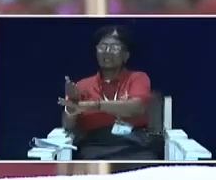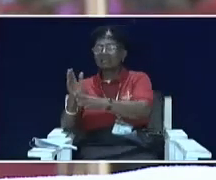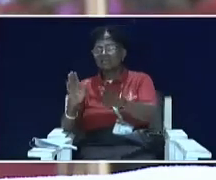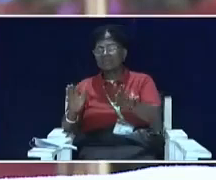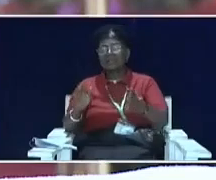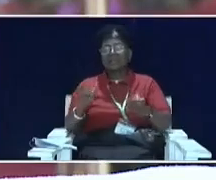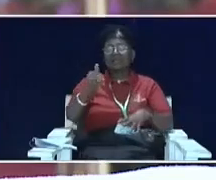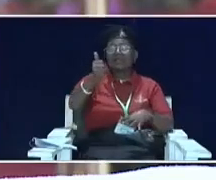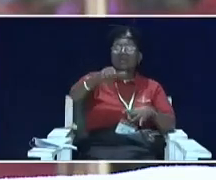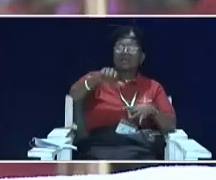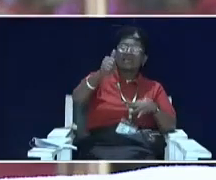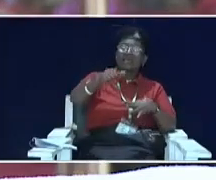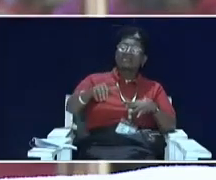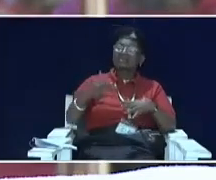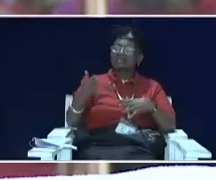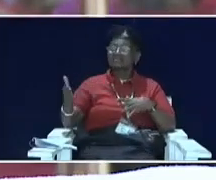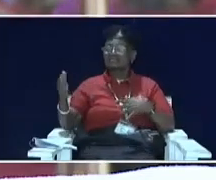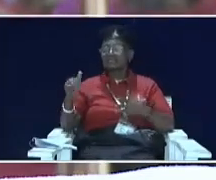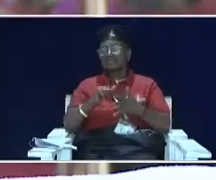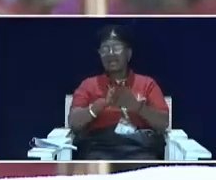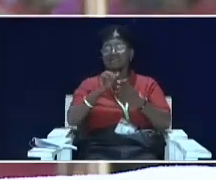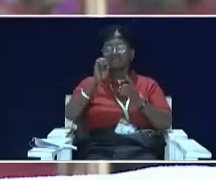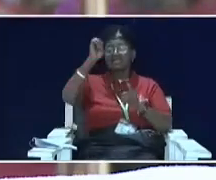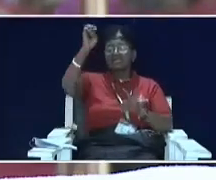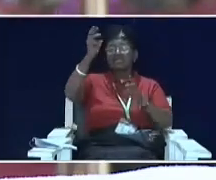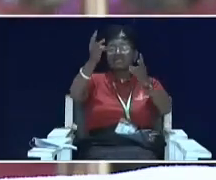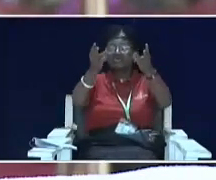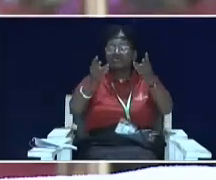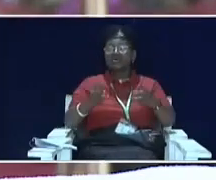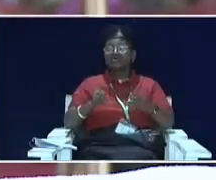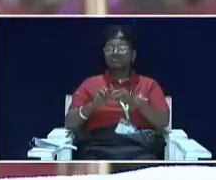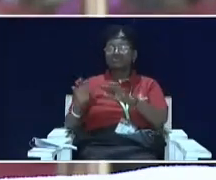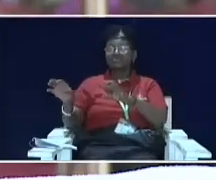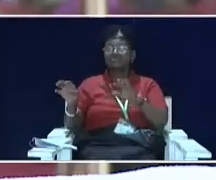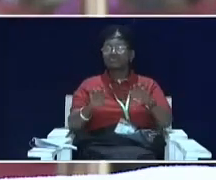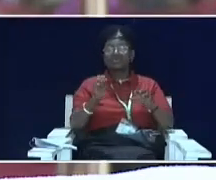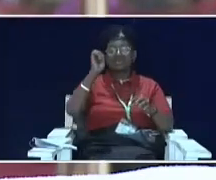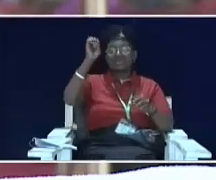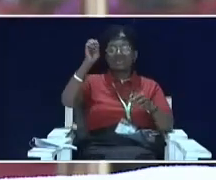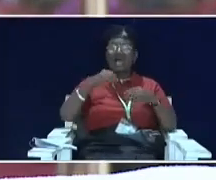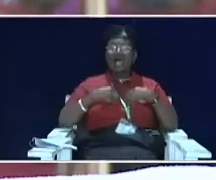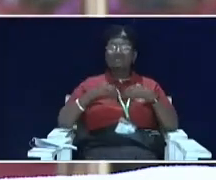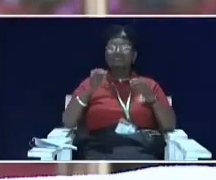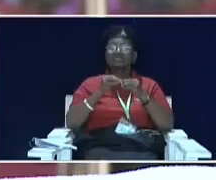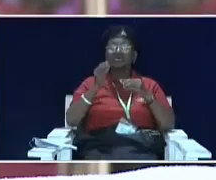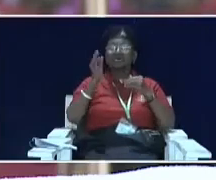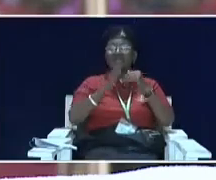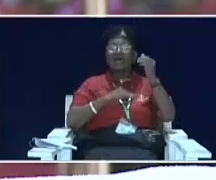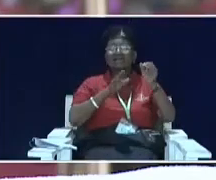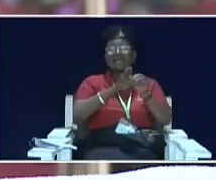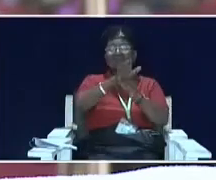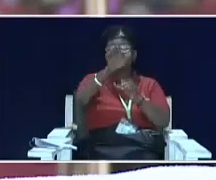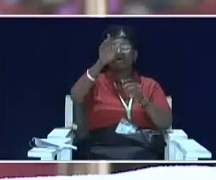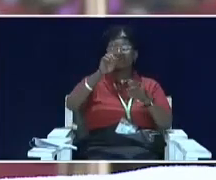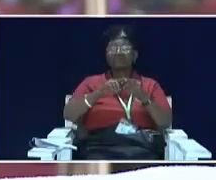Anything that he wants to do, he has more than enough to do it. If you believe that, say amen.